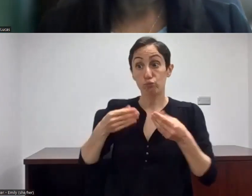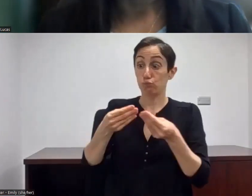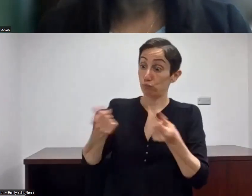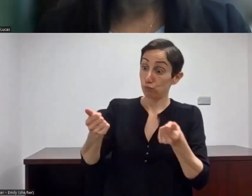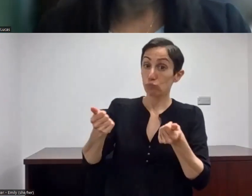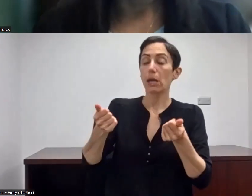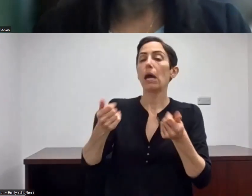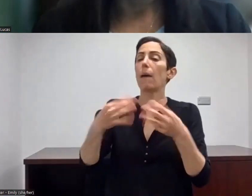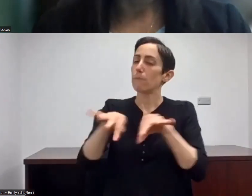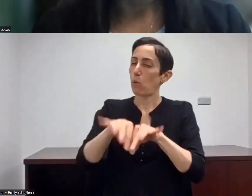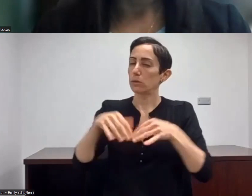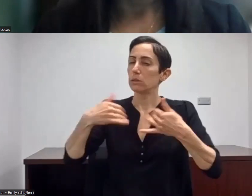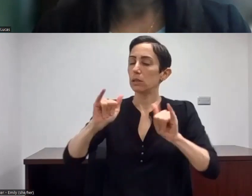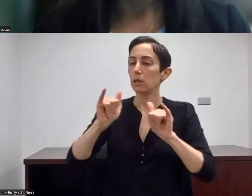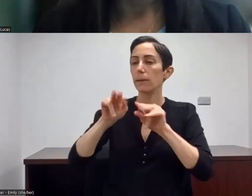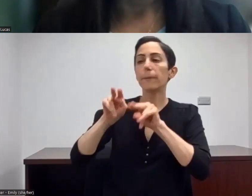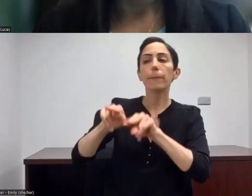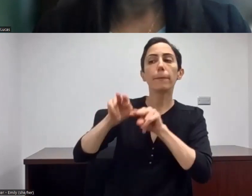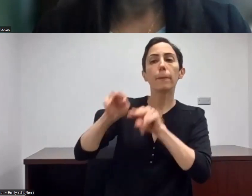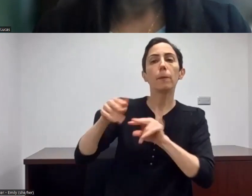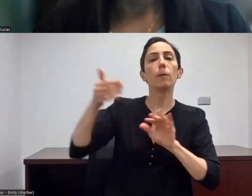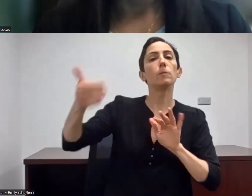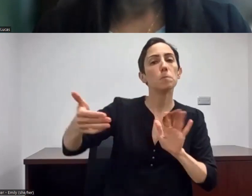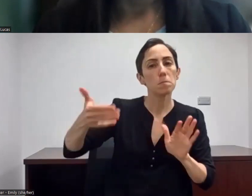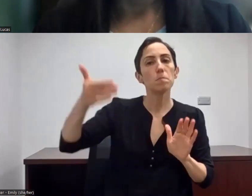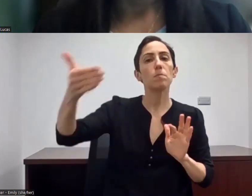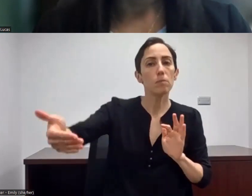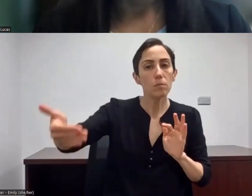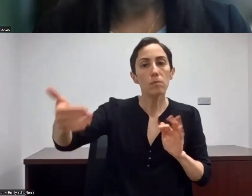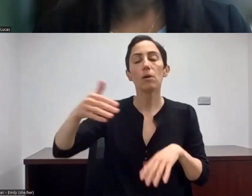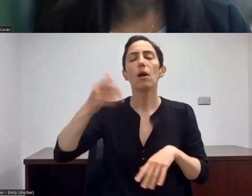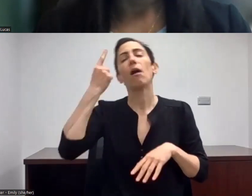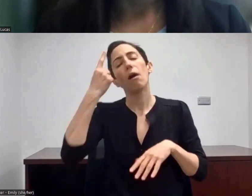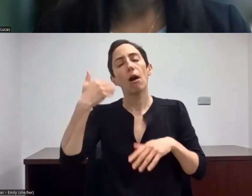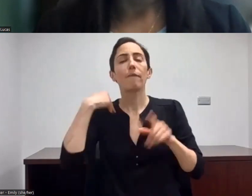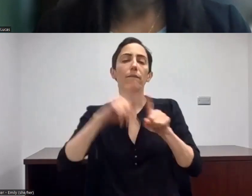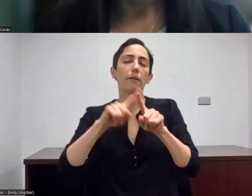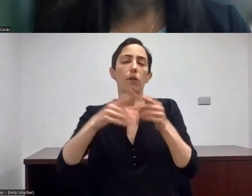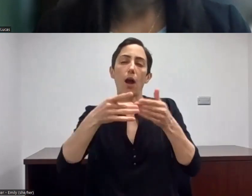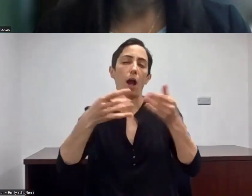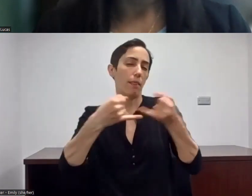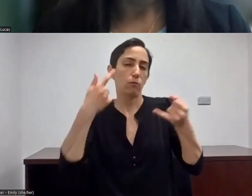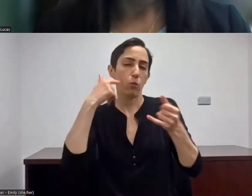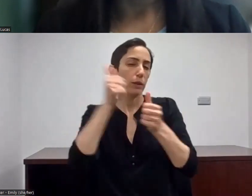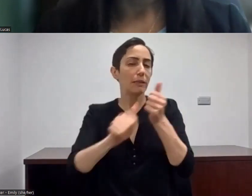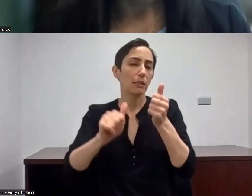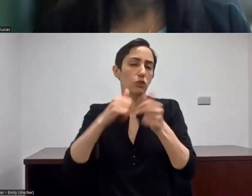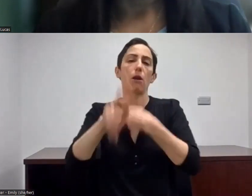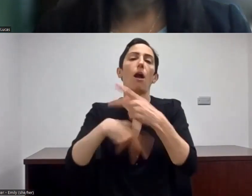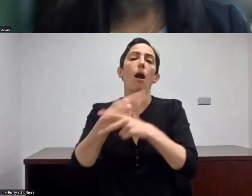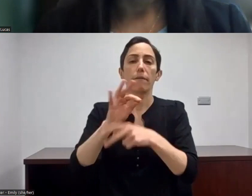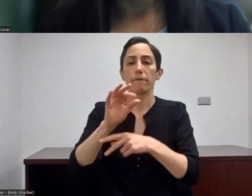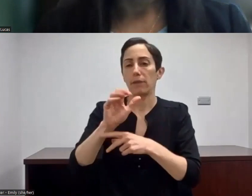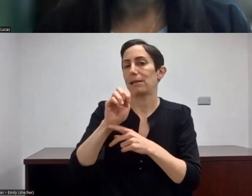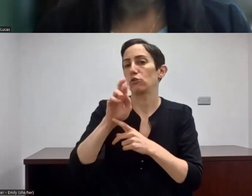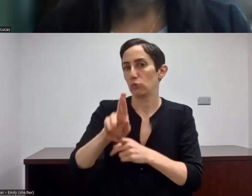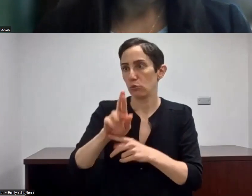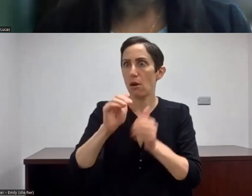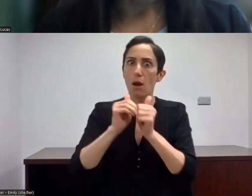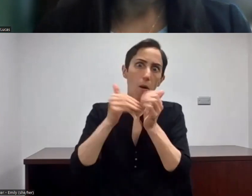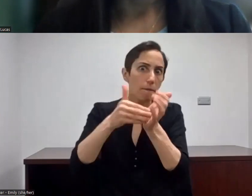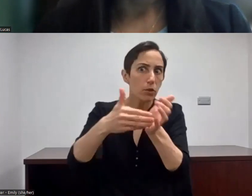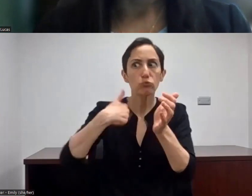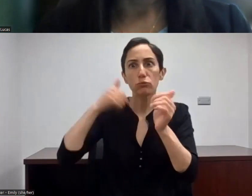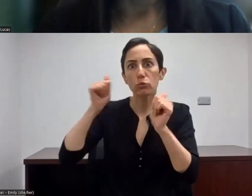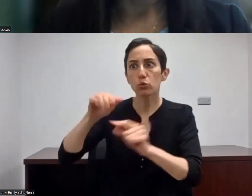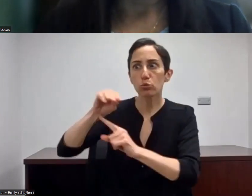pictures or markers or exams as per what is defined in guidelines for that particular cancer. But there